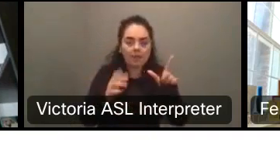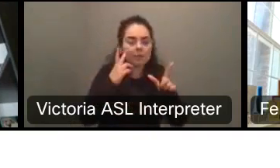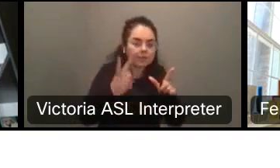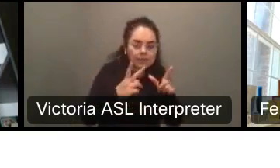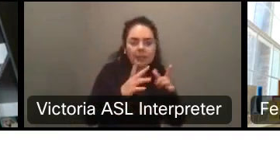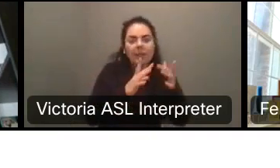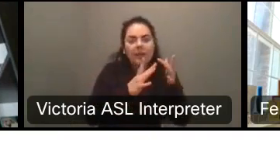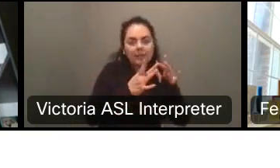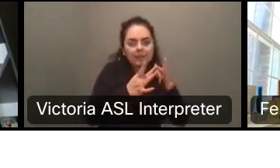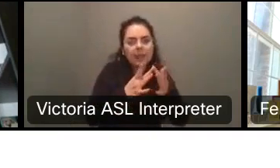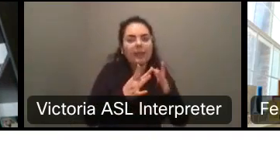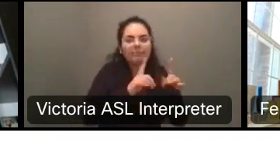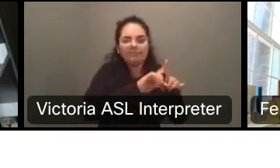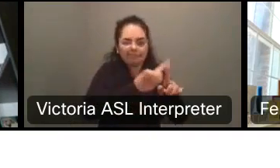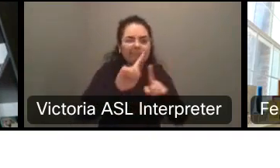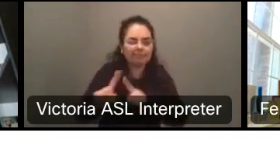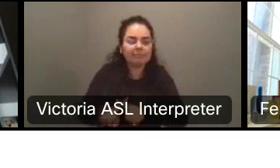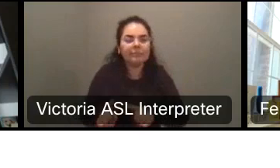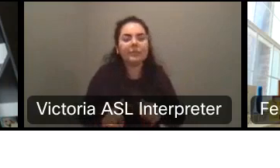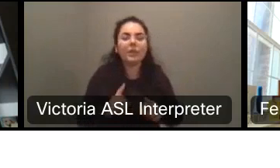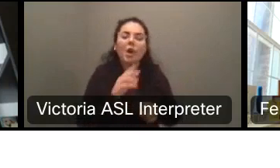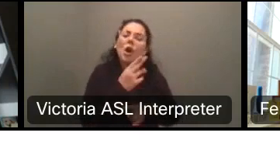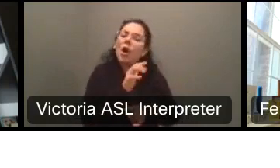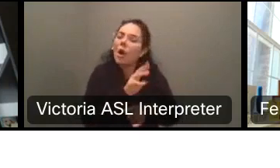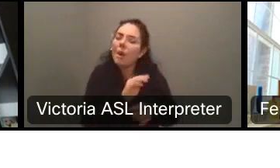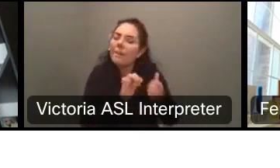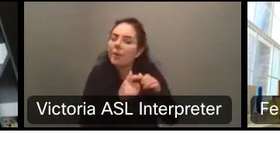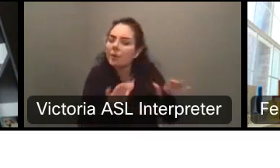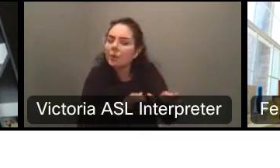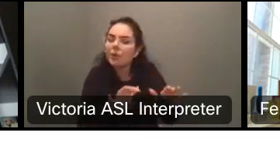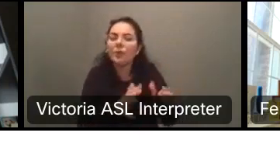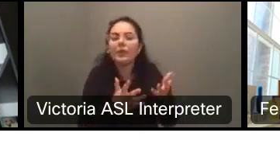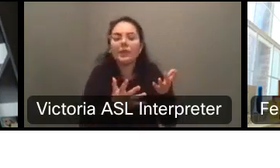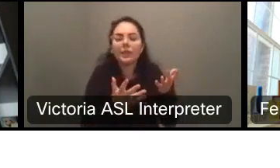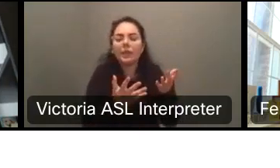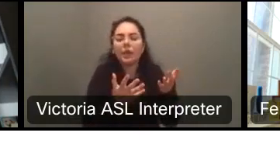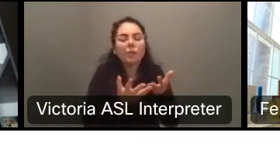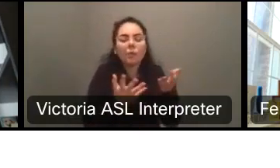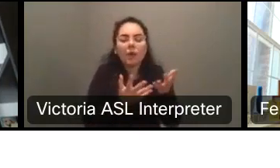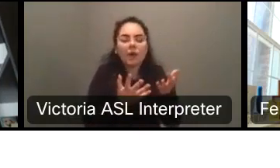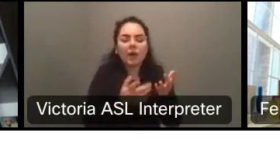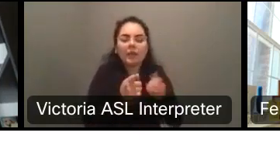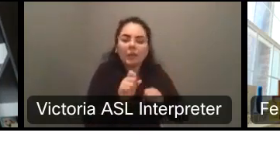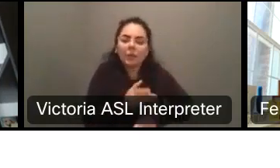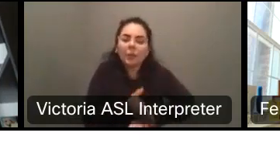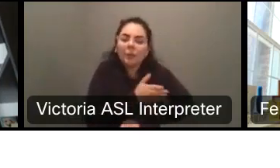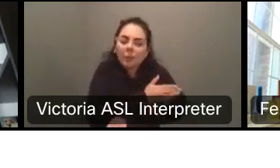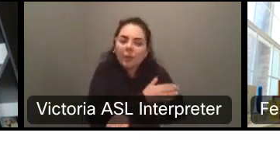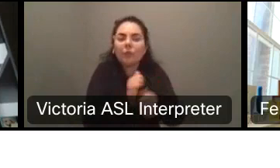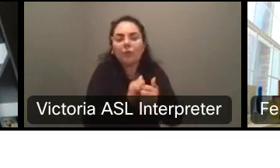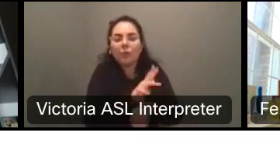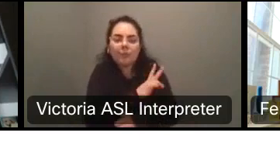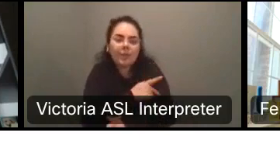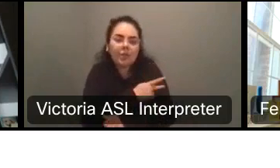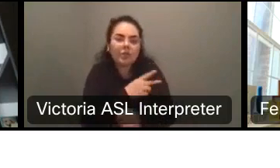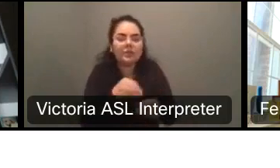say, you know, Harlem, how are you doing? What could you improve with your patients that are in primary